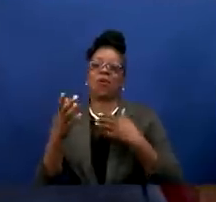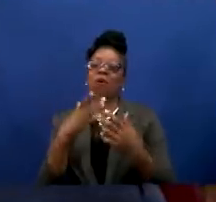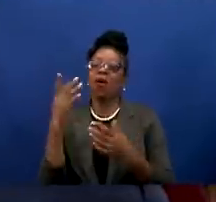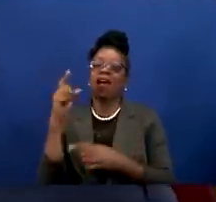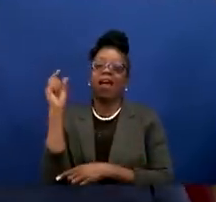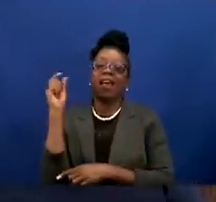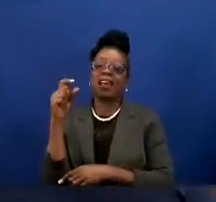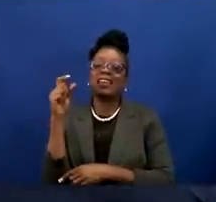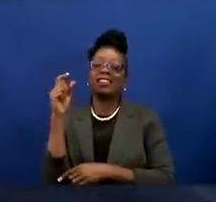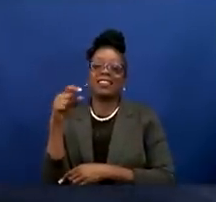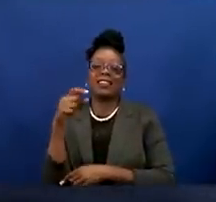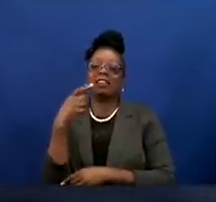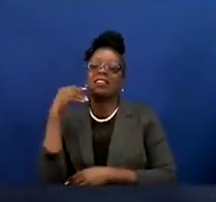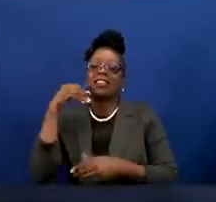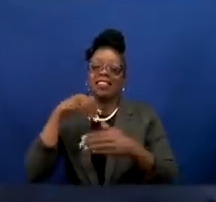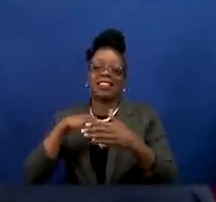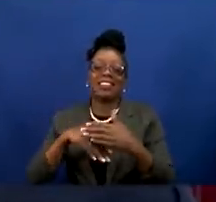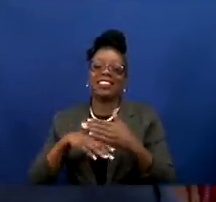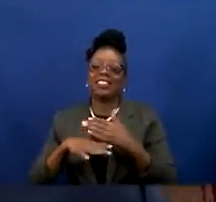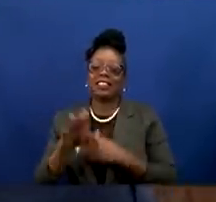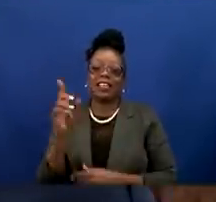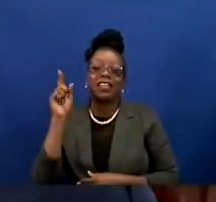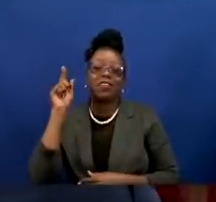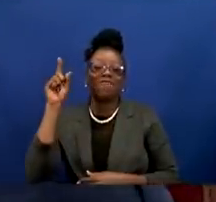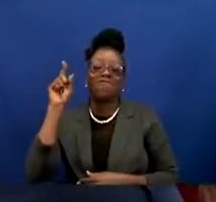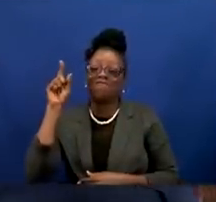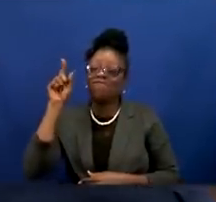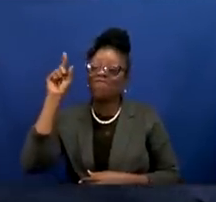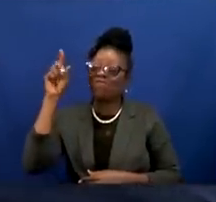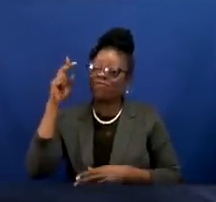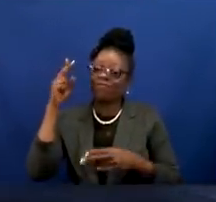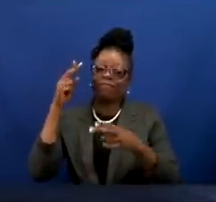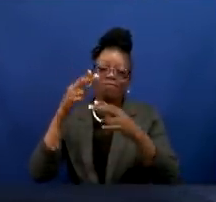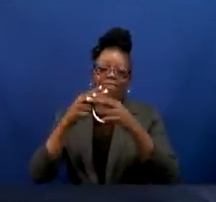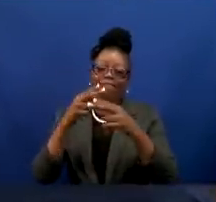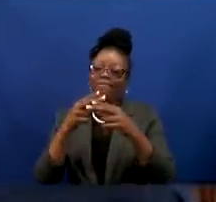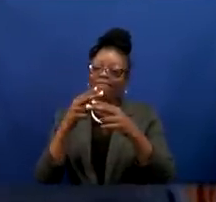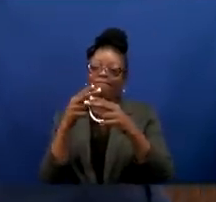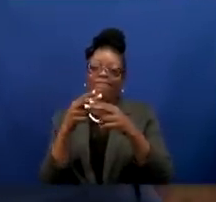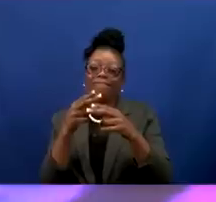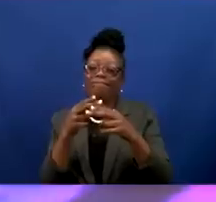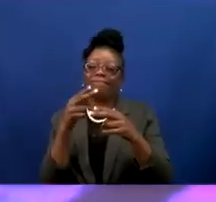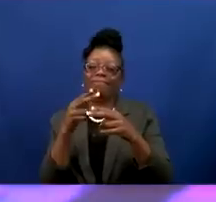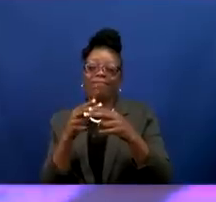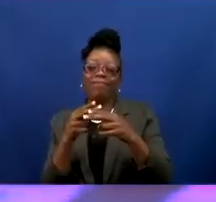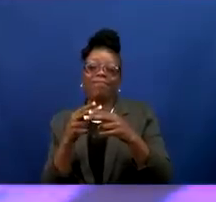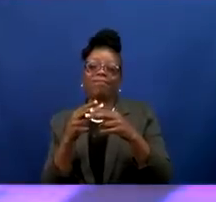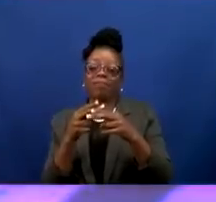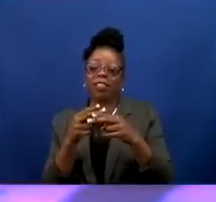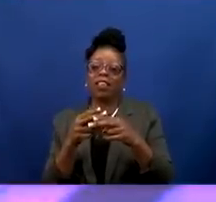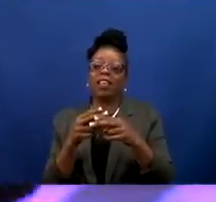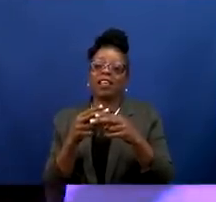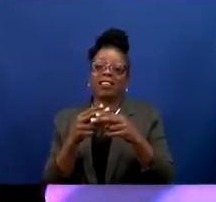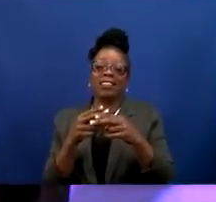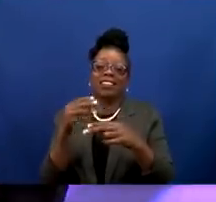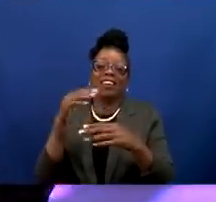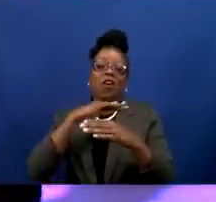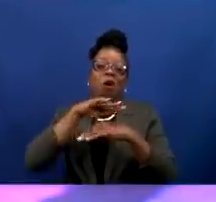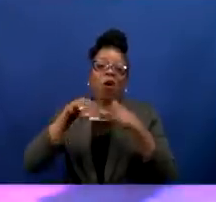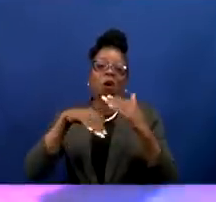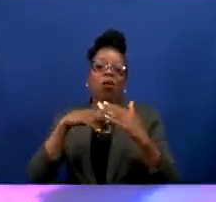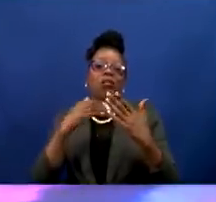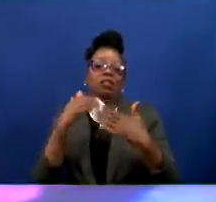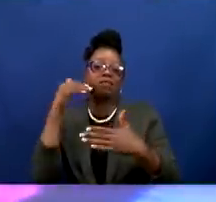whatsoever I need is in your name.